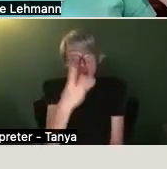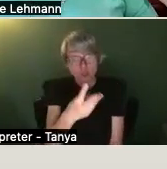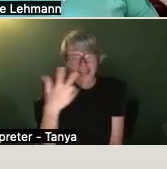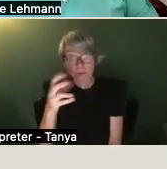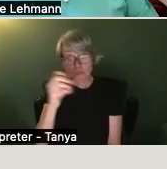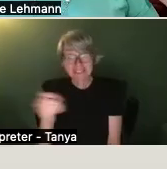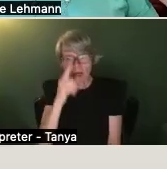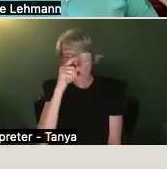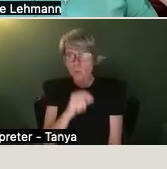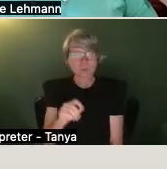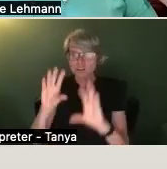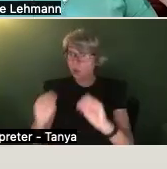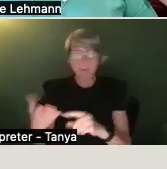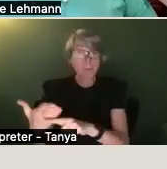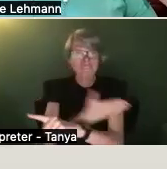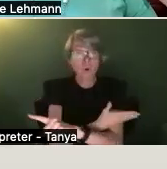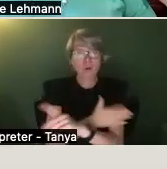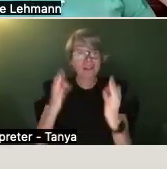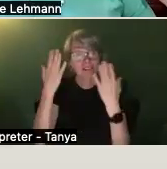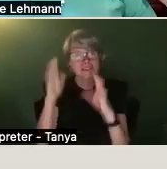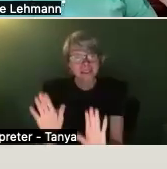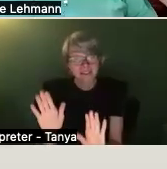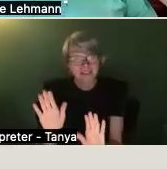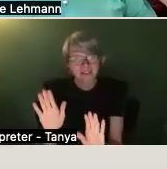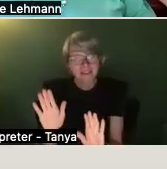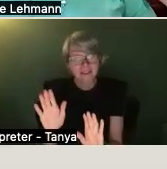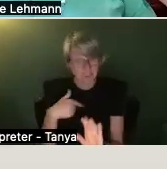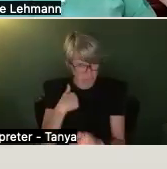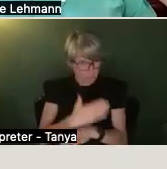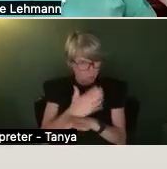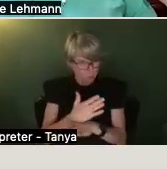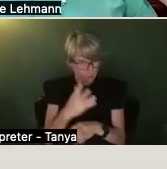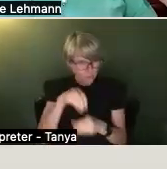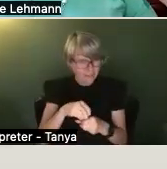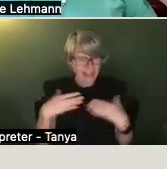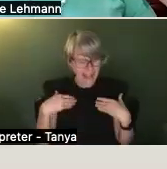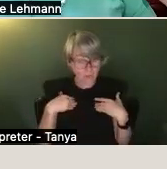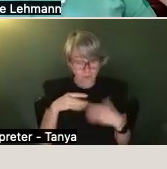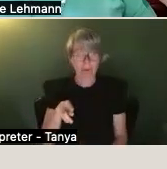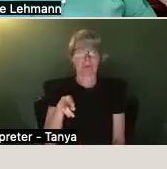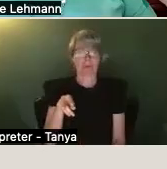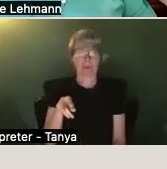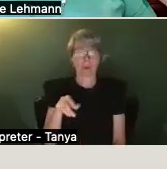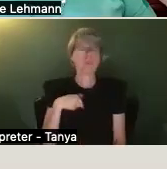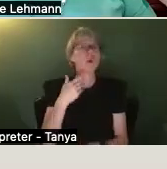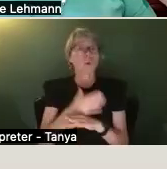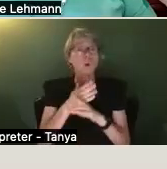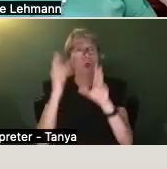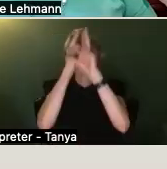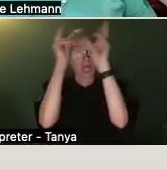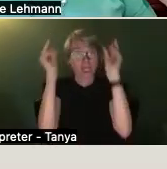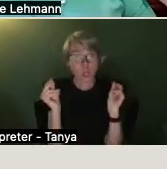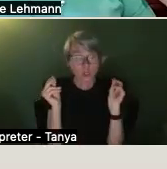especially when I'm a health professional as well. So I'm also a registered nurse and